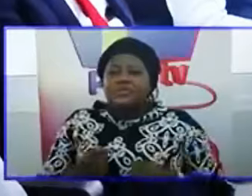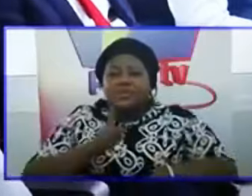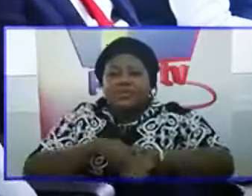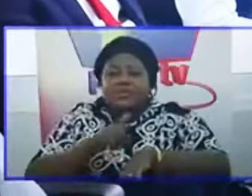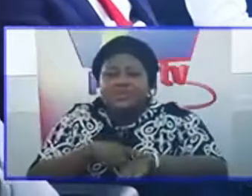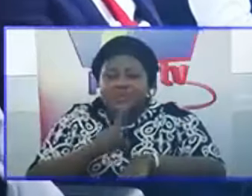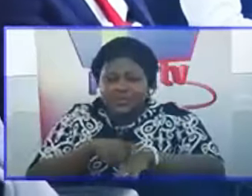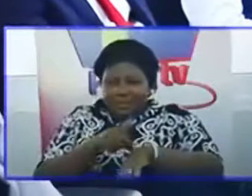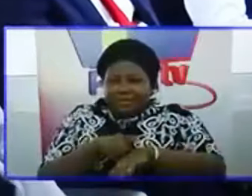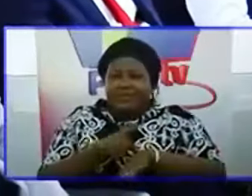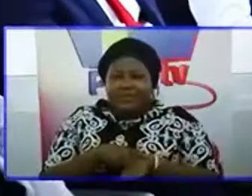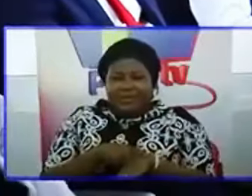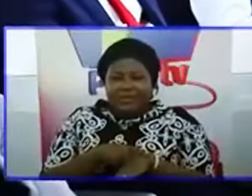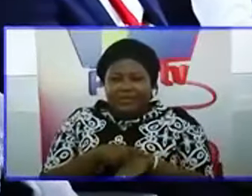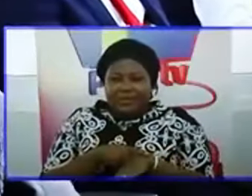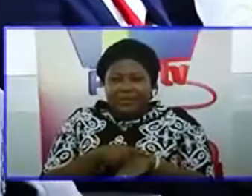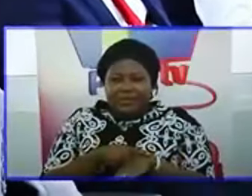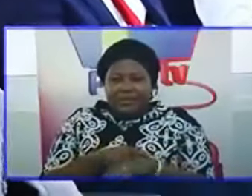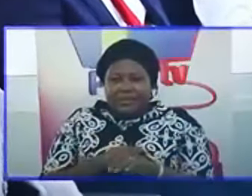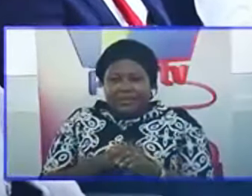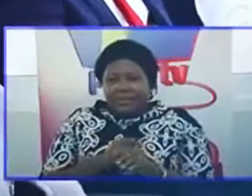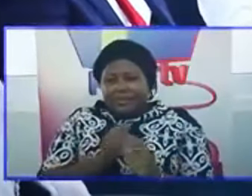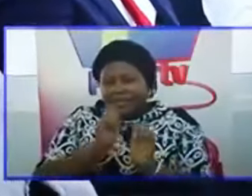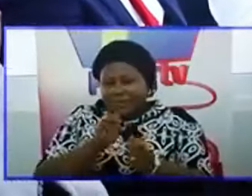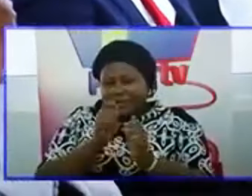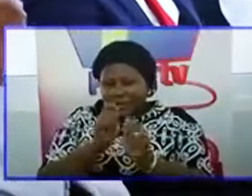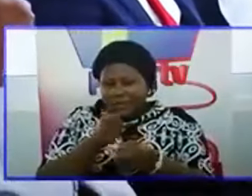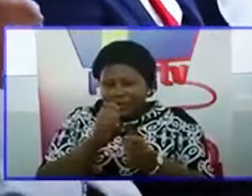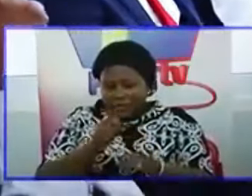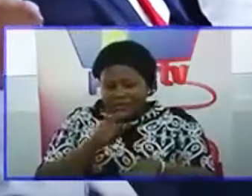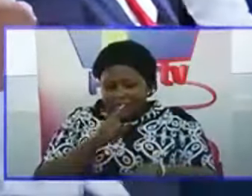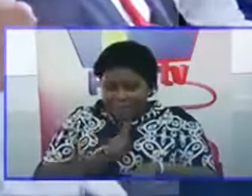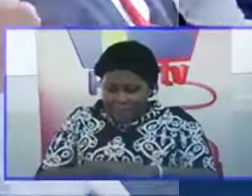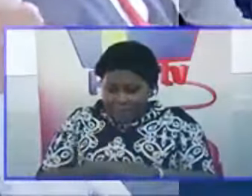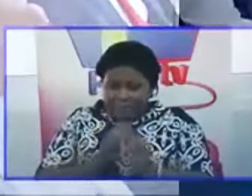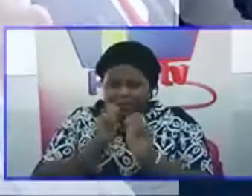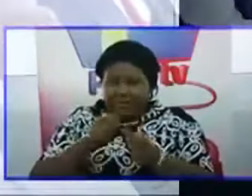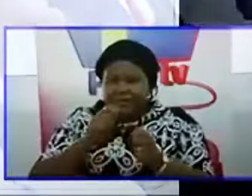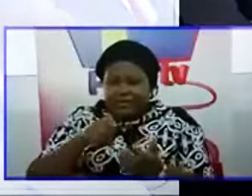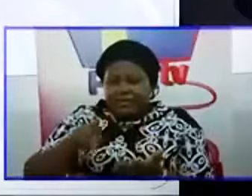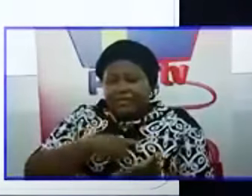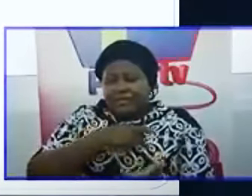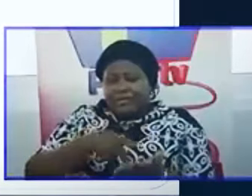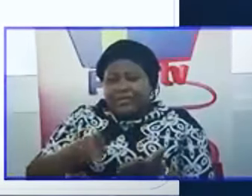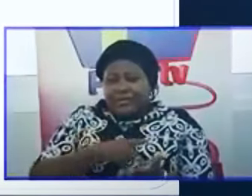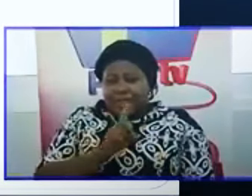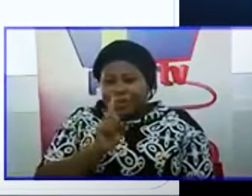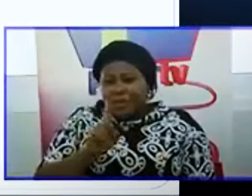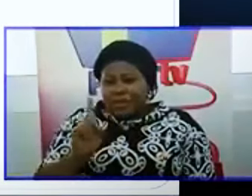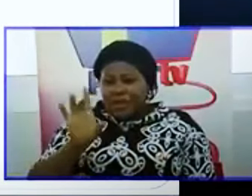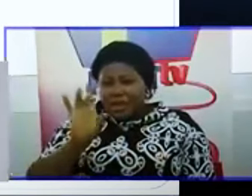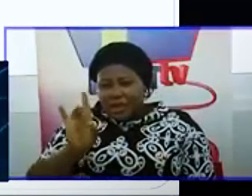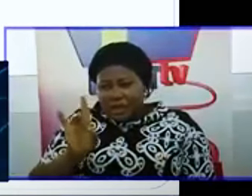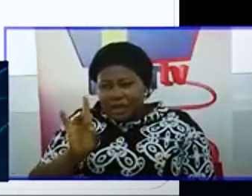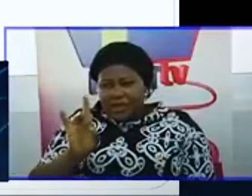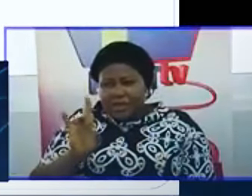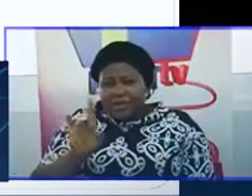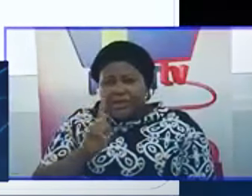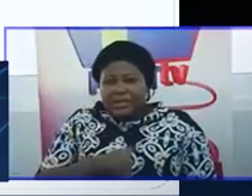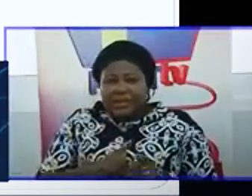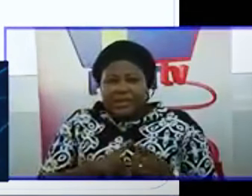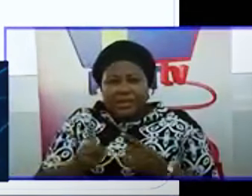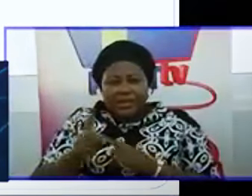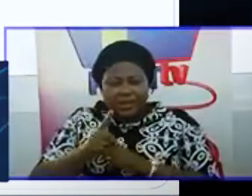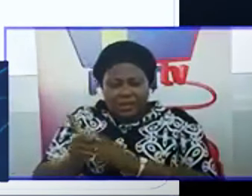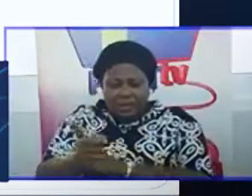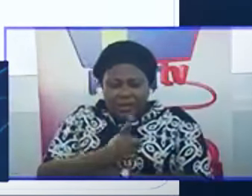Time is a gift. Psalm 118 verse 24 says that this is the day the Lord has